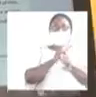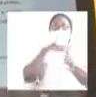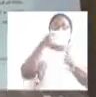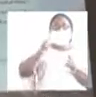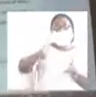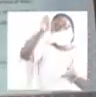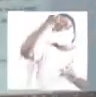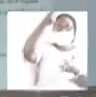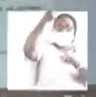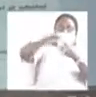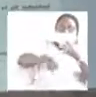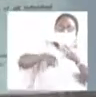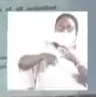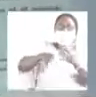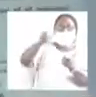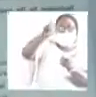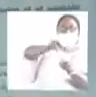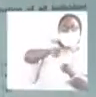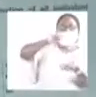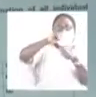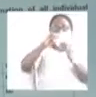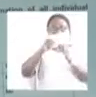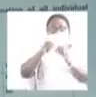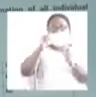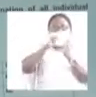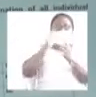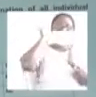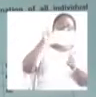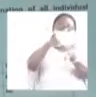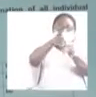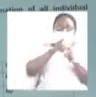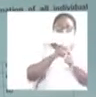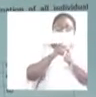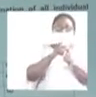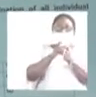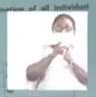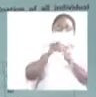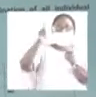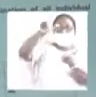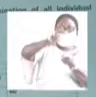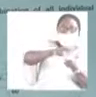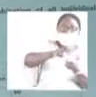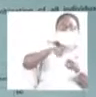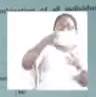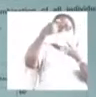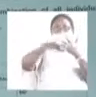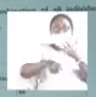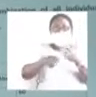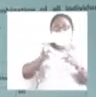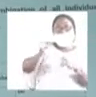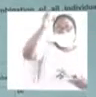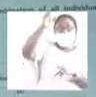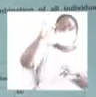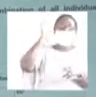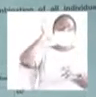demand schedule. As it is on the board there, Okay, I didn't put that on the board, but we can also capture it